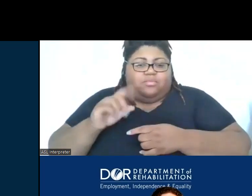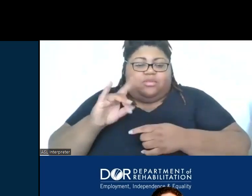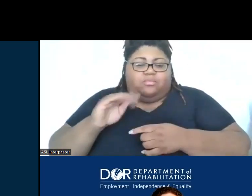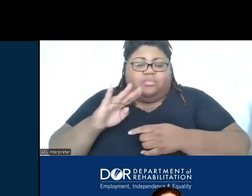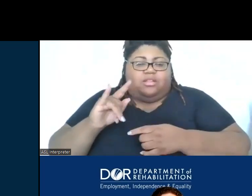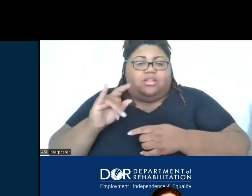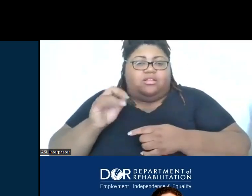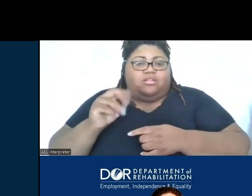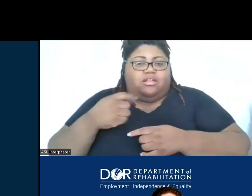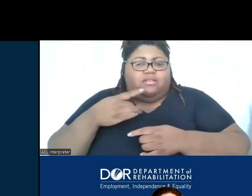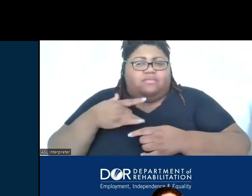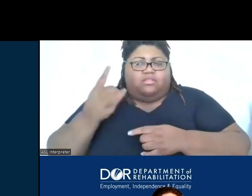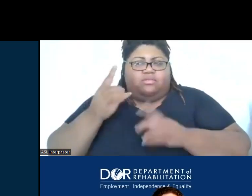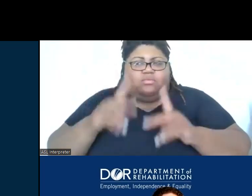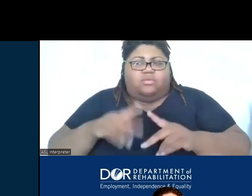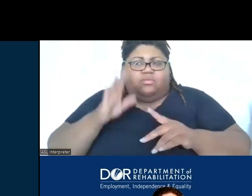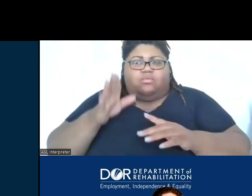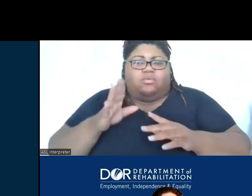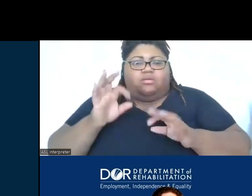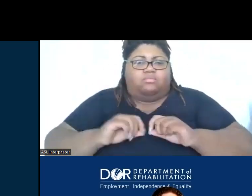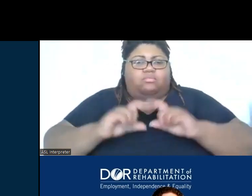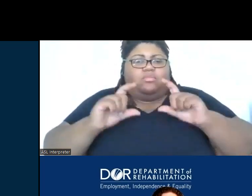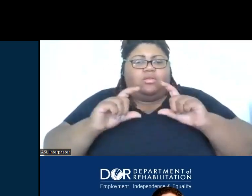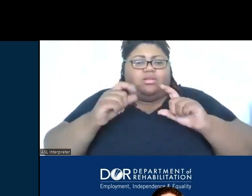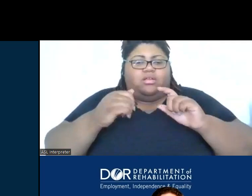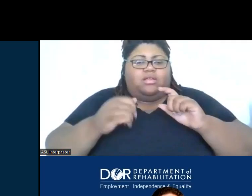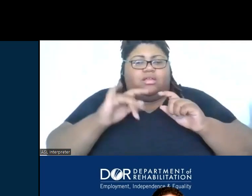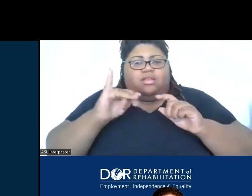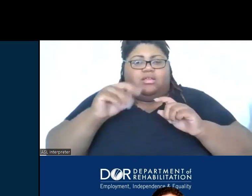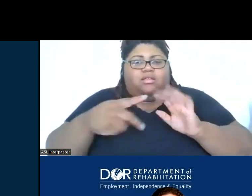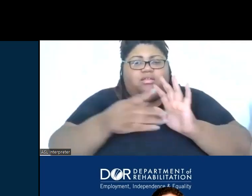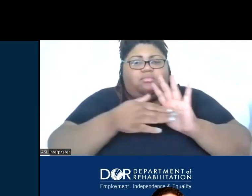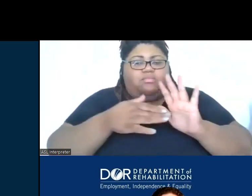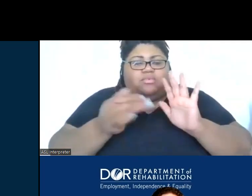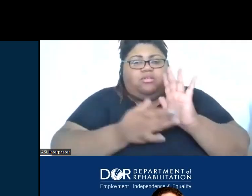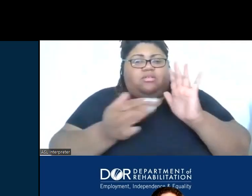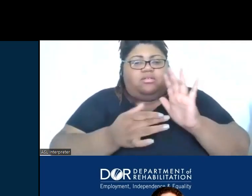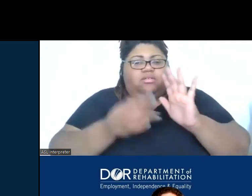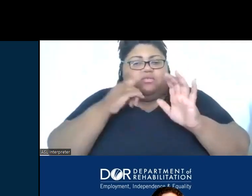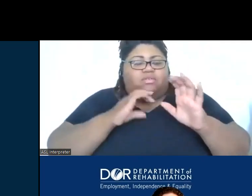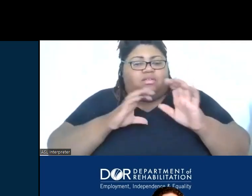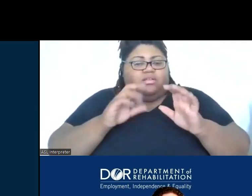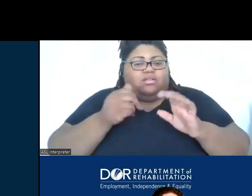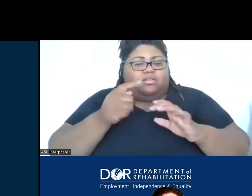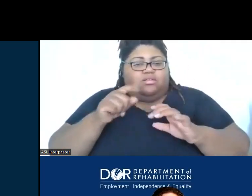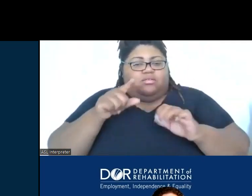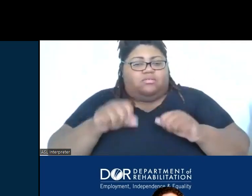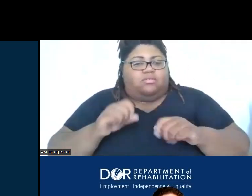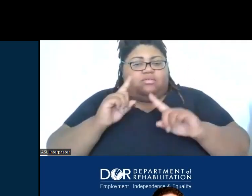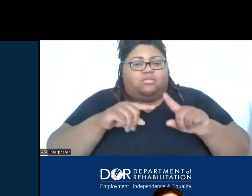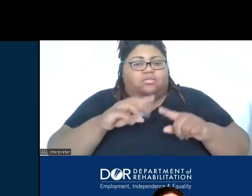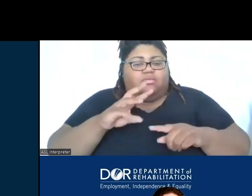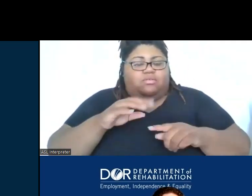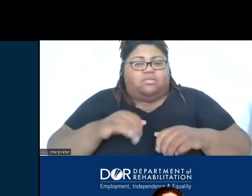team will be putting a link in the chat that you can go to find the independent living center in